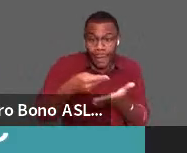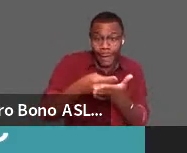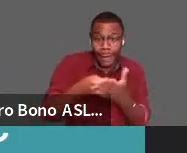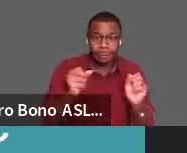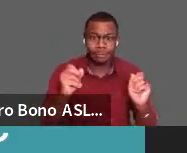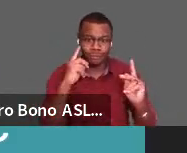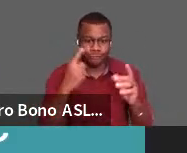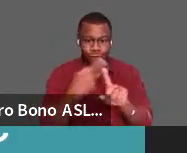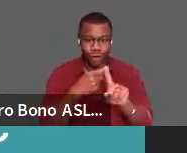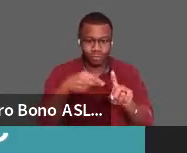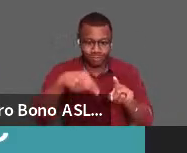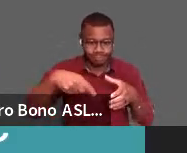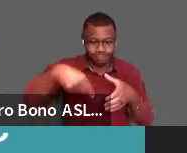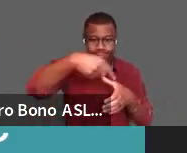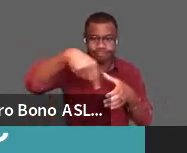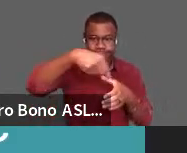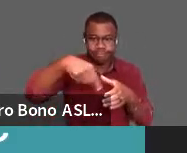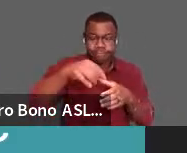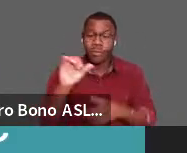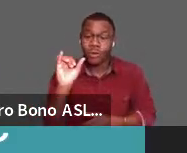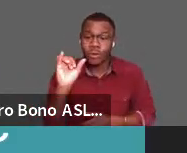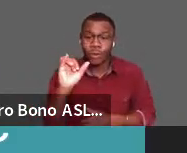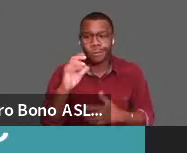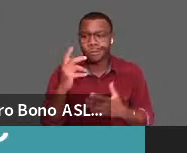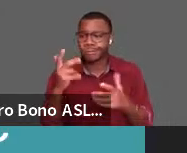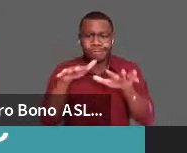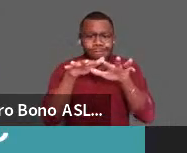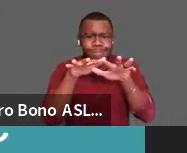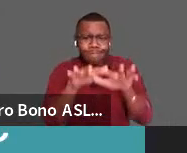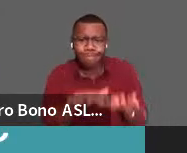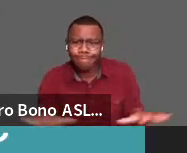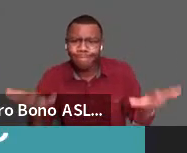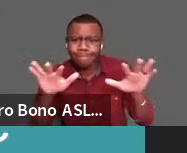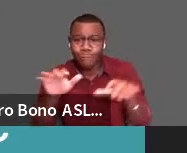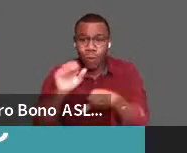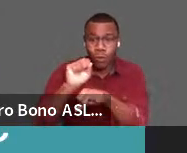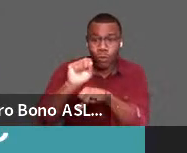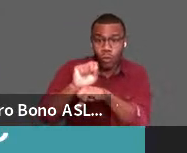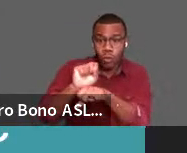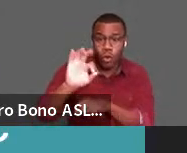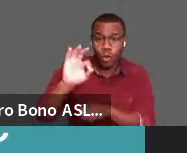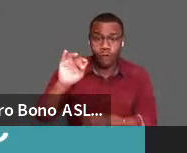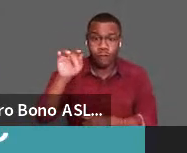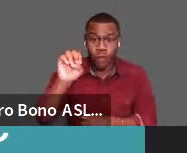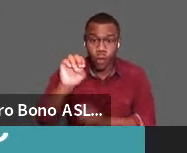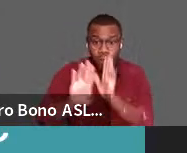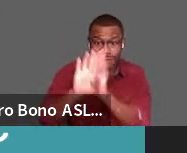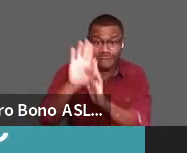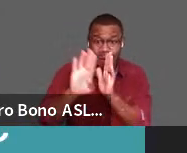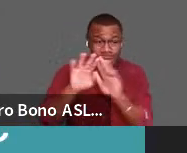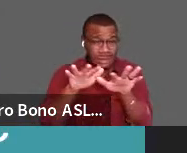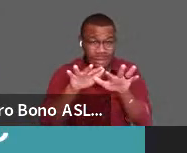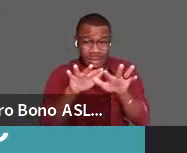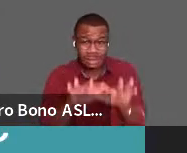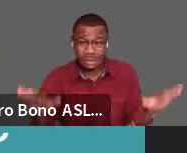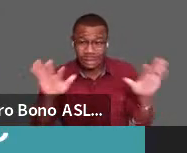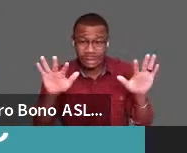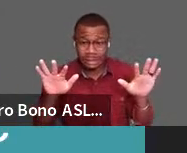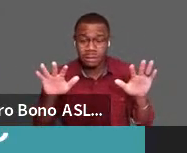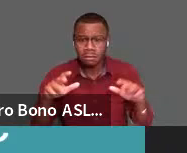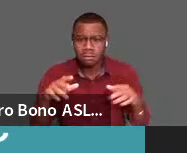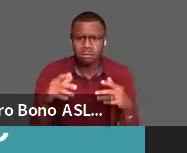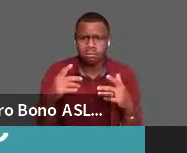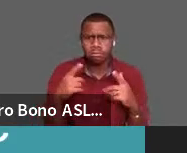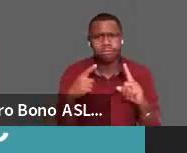of our programs countywide around workforce development. And I've heard from a lot of you around the priorities of getting folks back to work